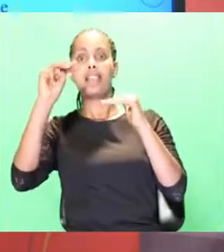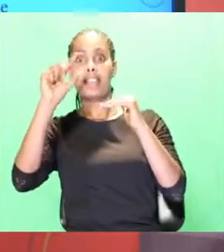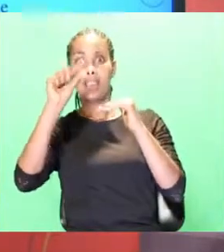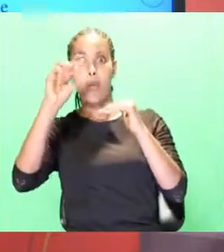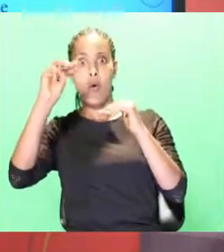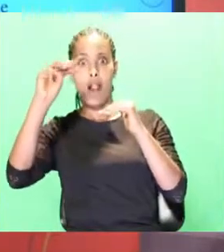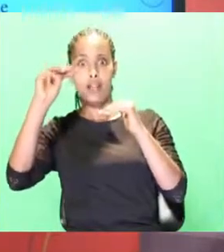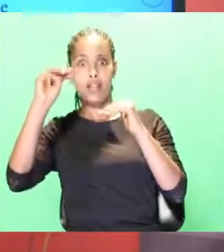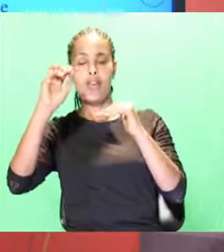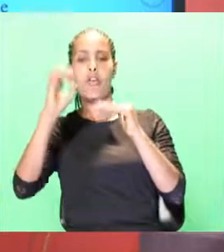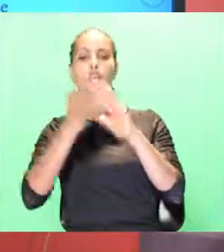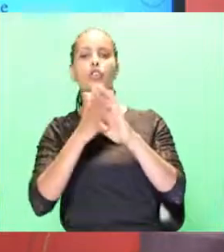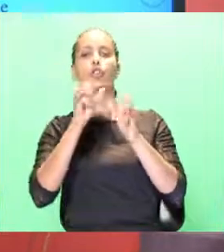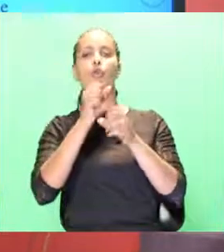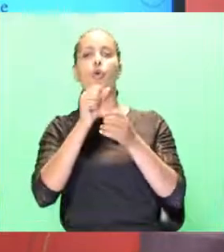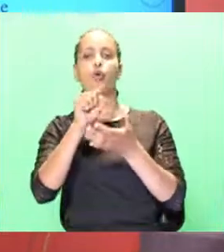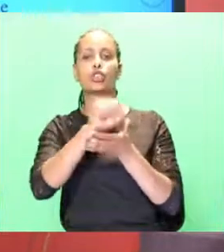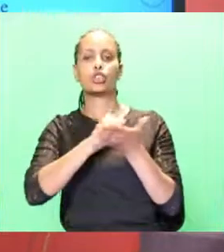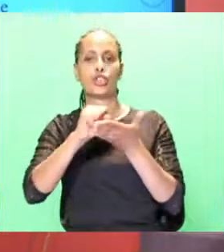solution. Delta